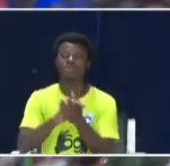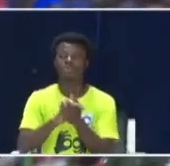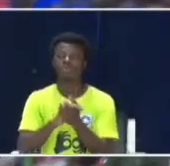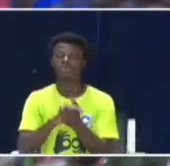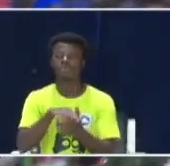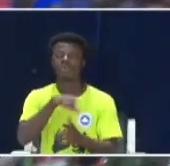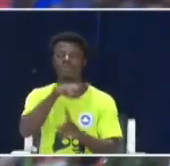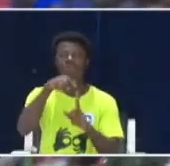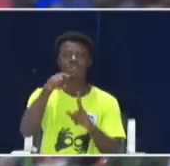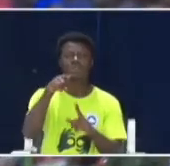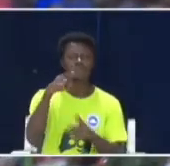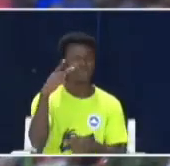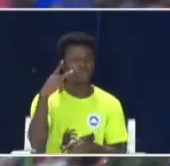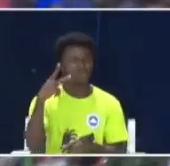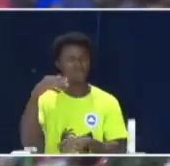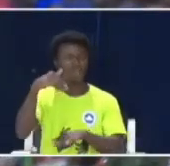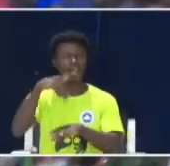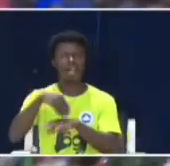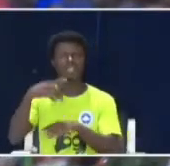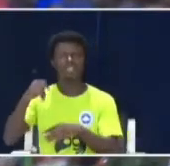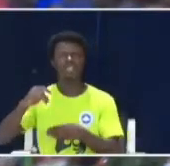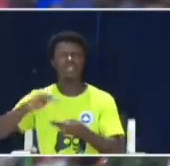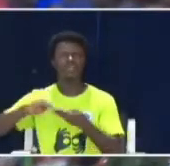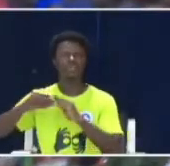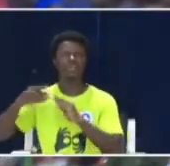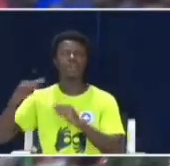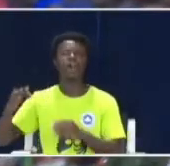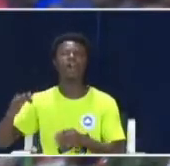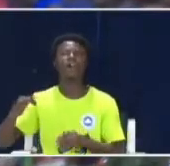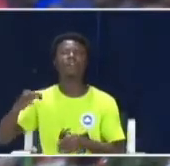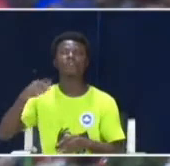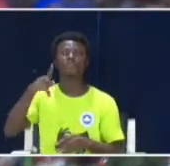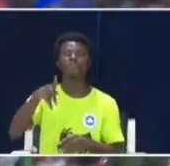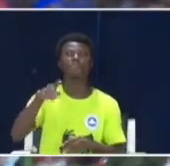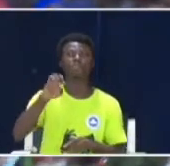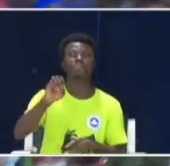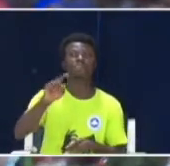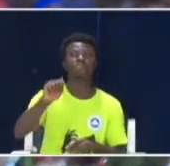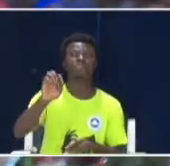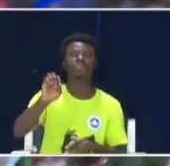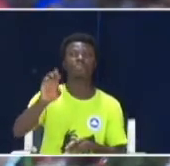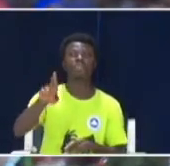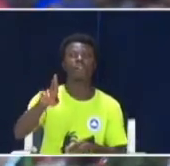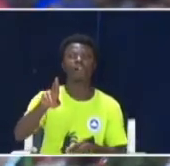When you look at the story of Peter, ti a ba wo itan Peteru,